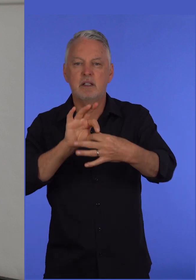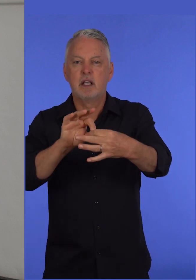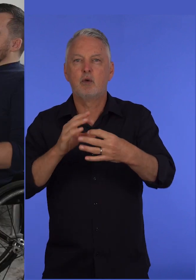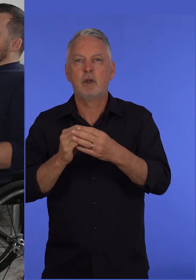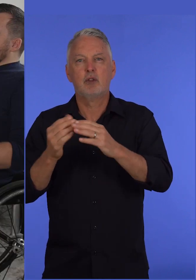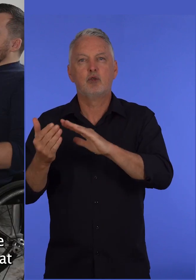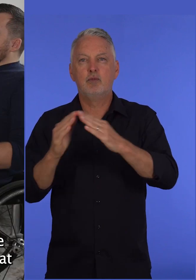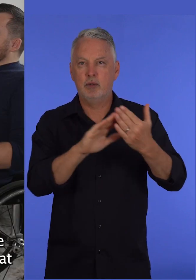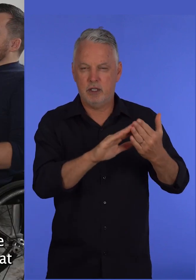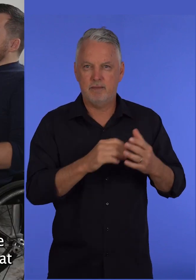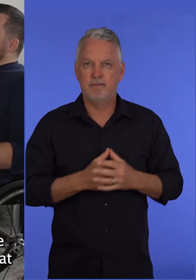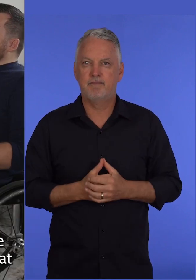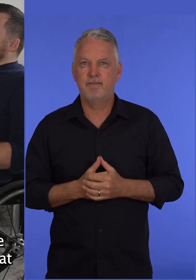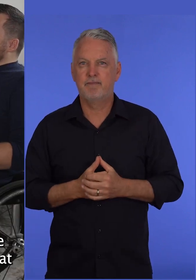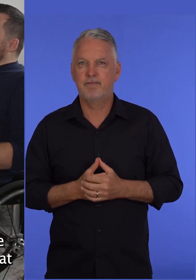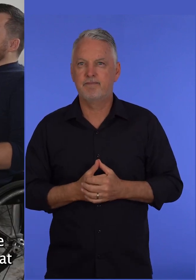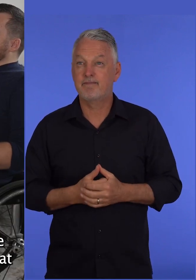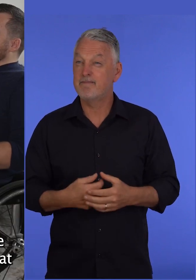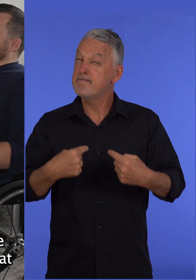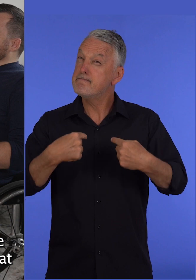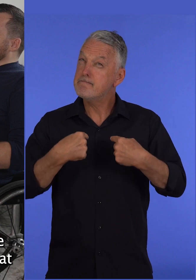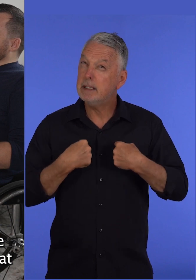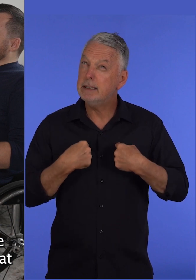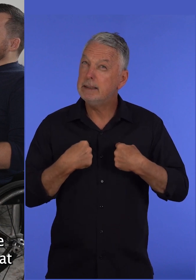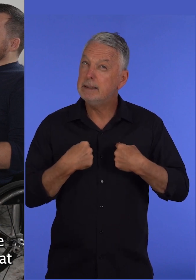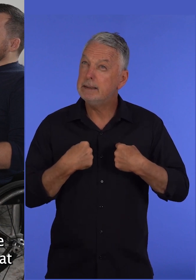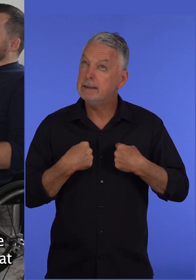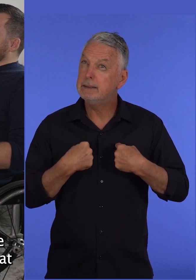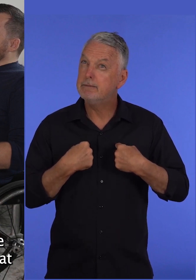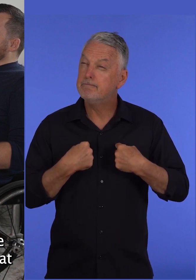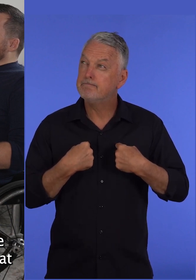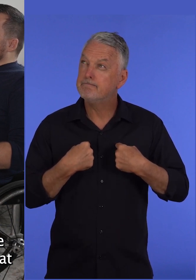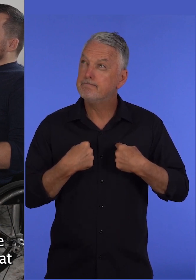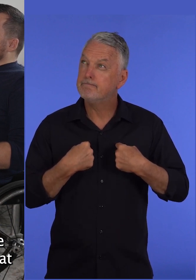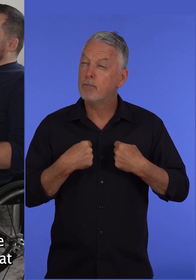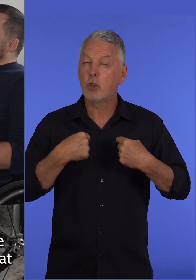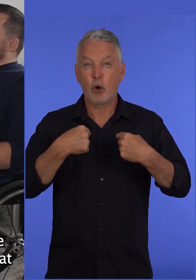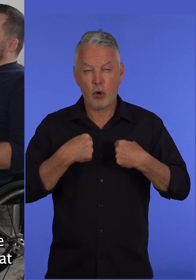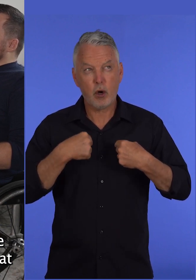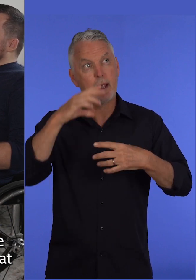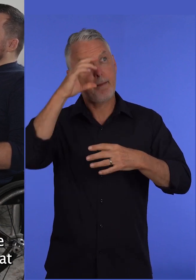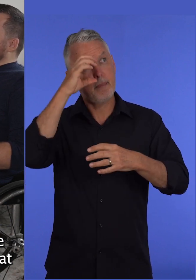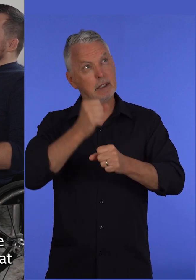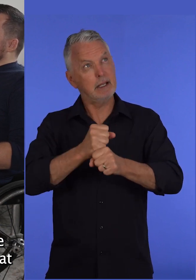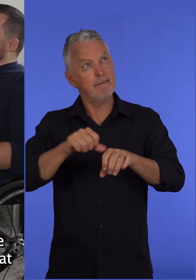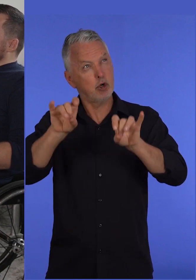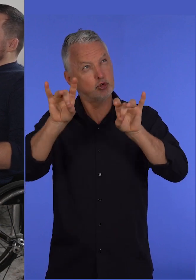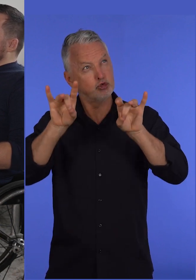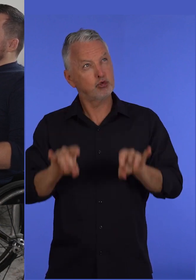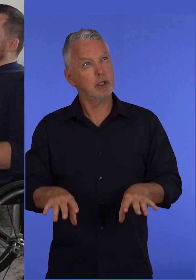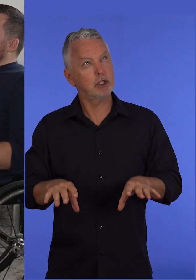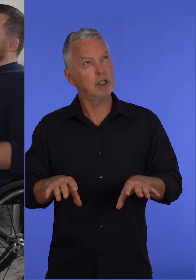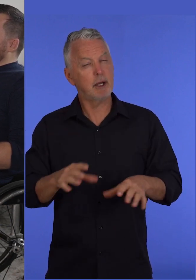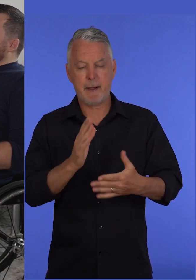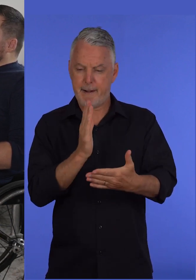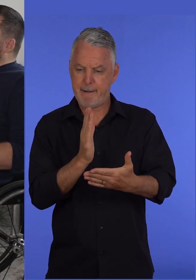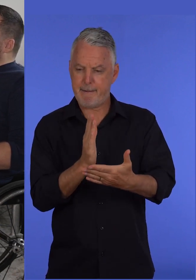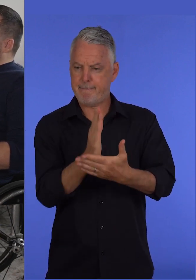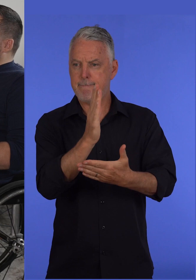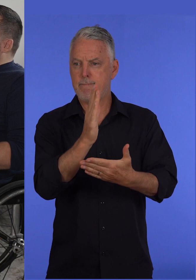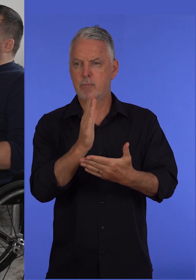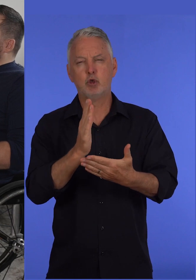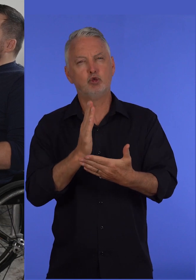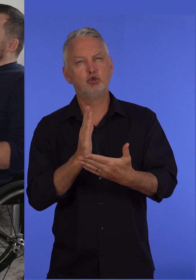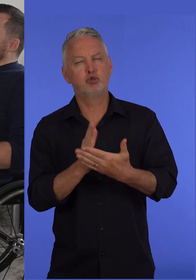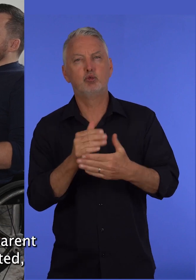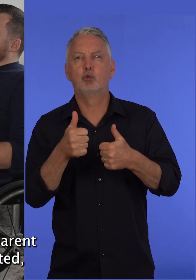community. For me to actually believe that we are the country that I believe